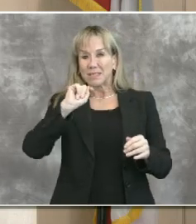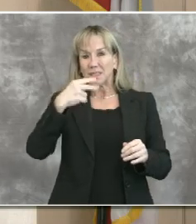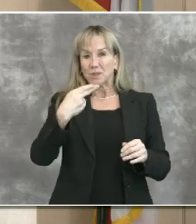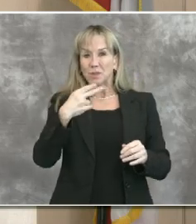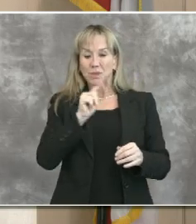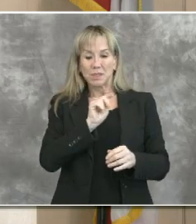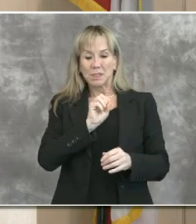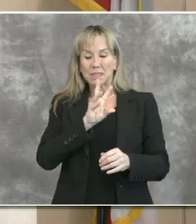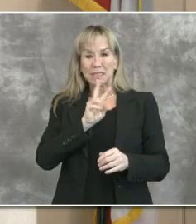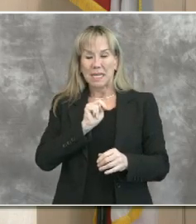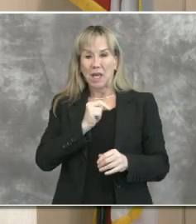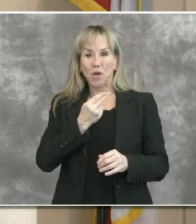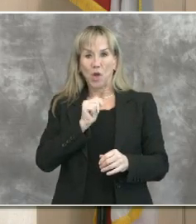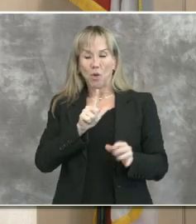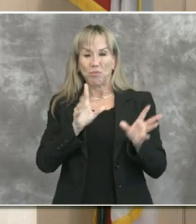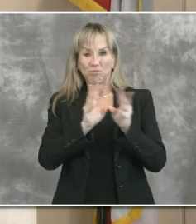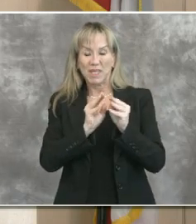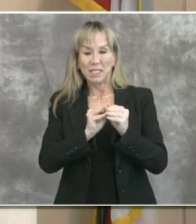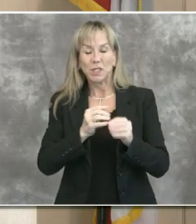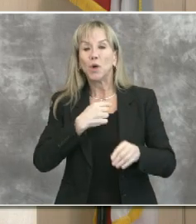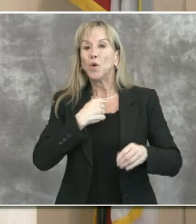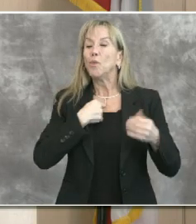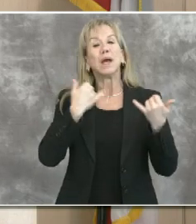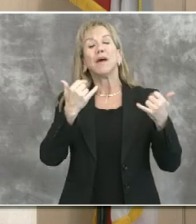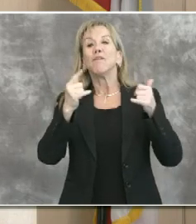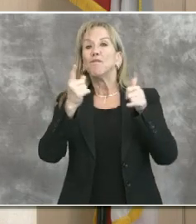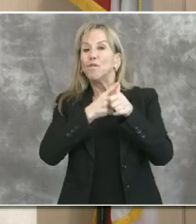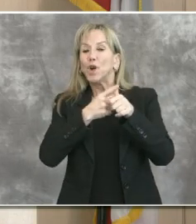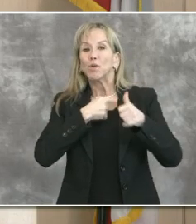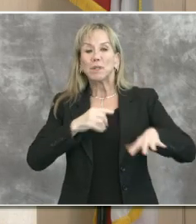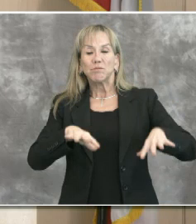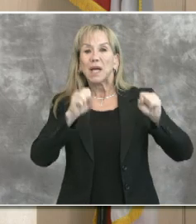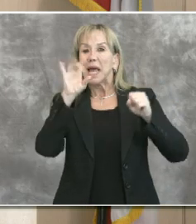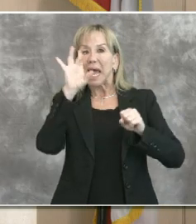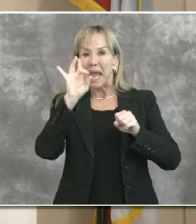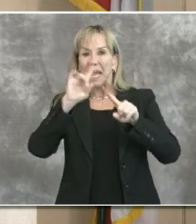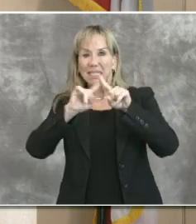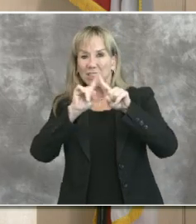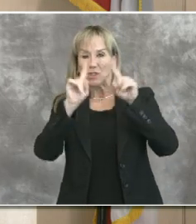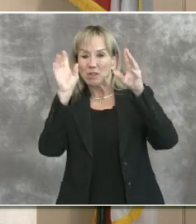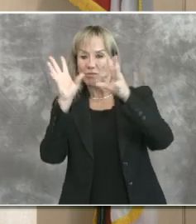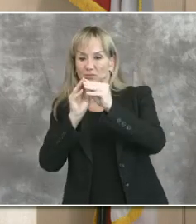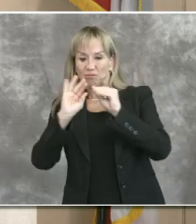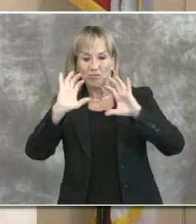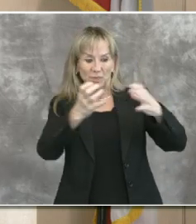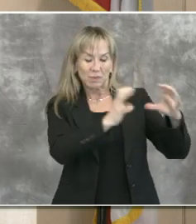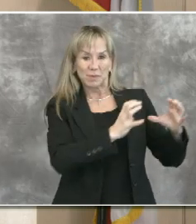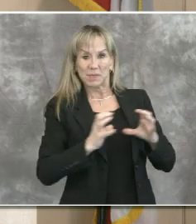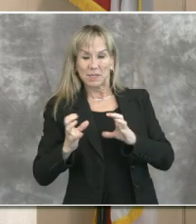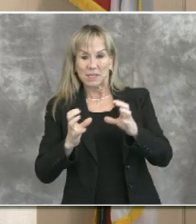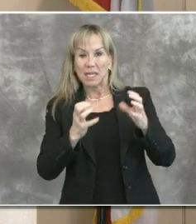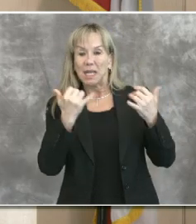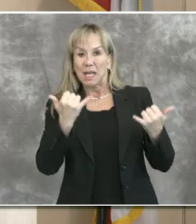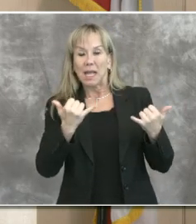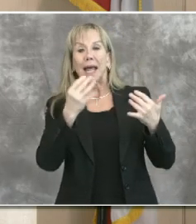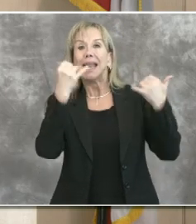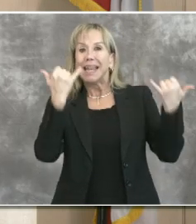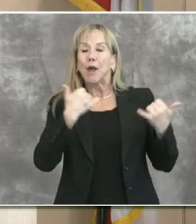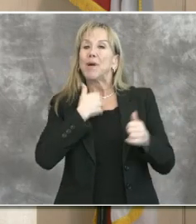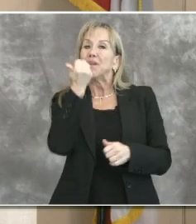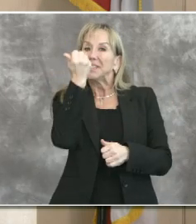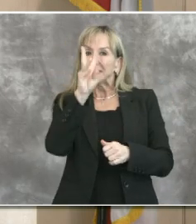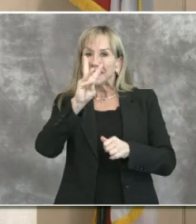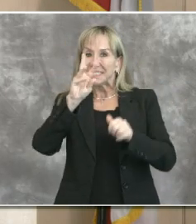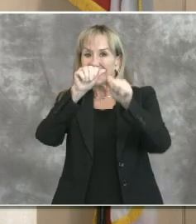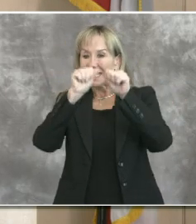with 8 sectors of the community that we held weekly conference calls with, and we are now up to 16 targeted